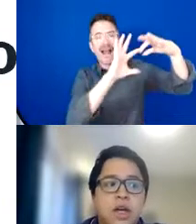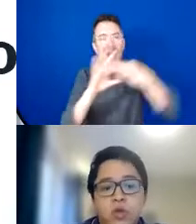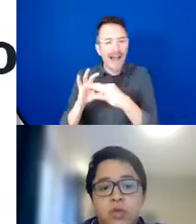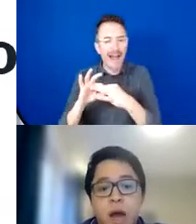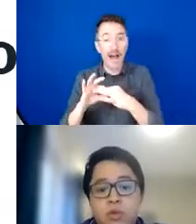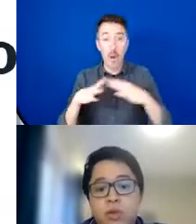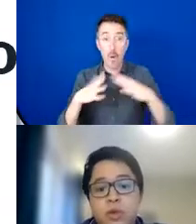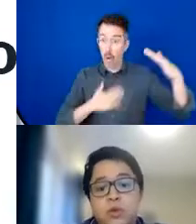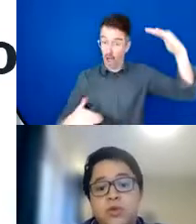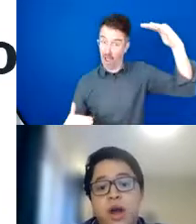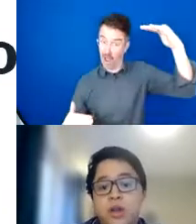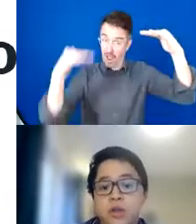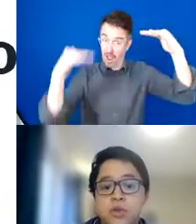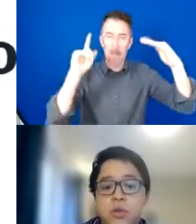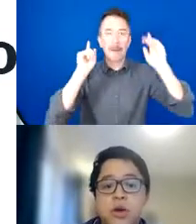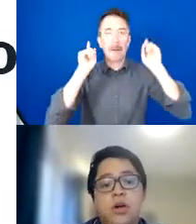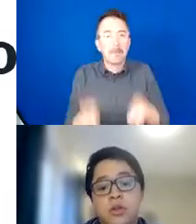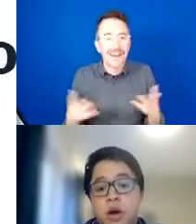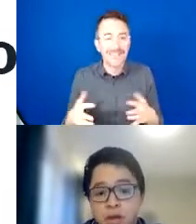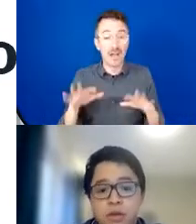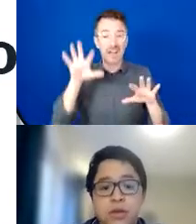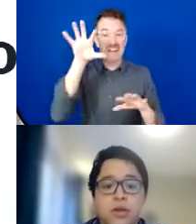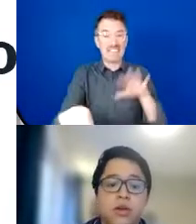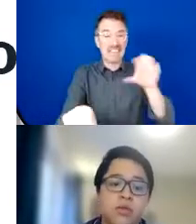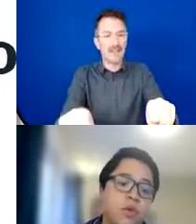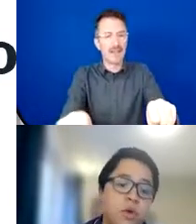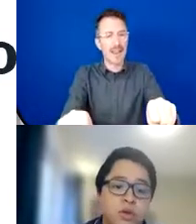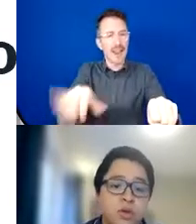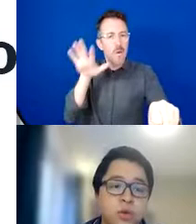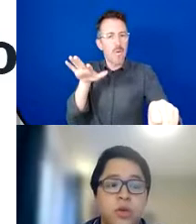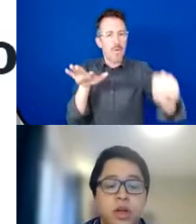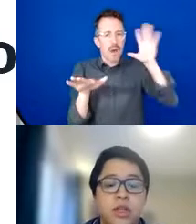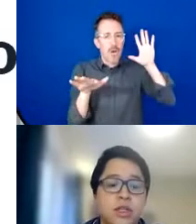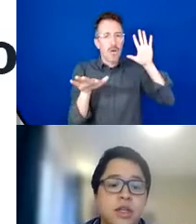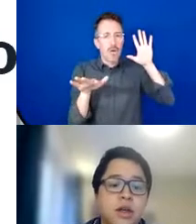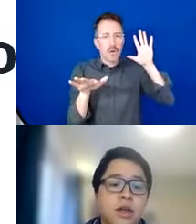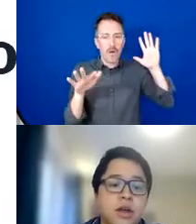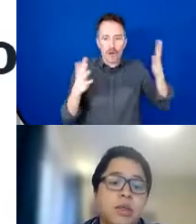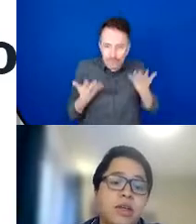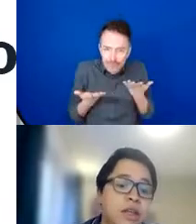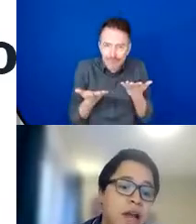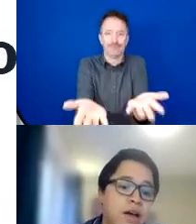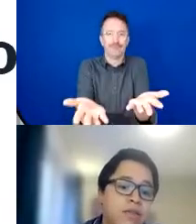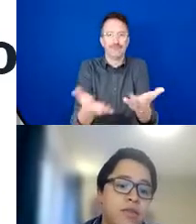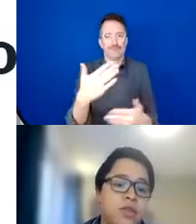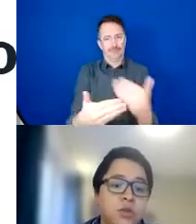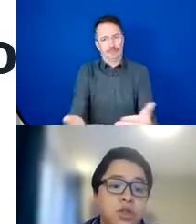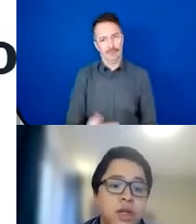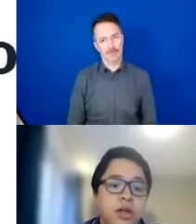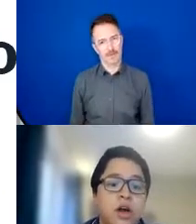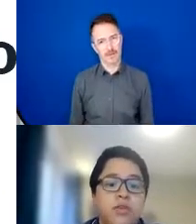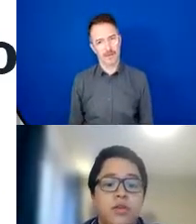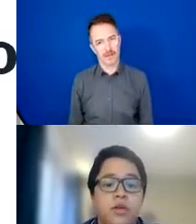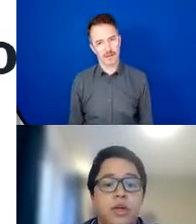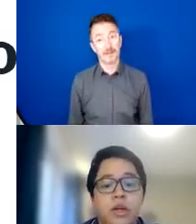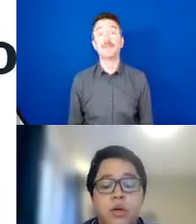Essentially, a group of powerful and resourceful actors who are also often foreign to the local context believe that they have a solution